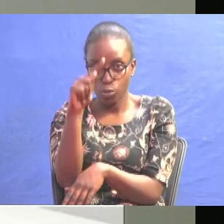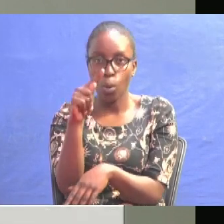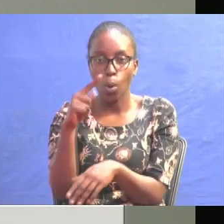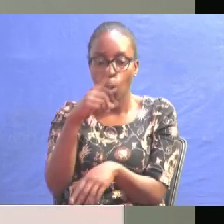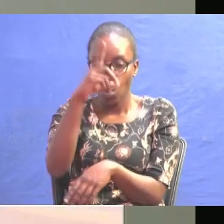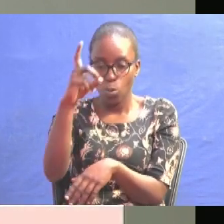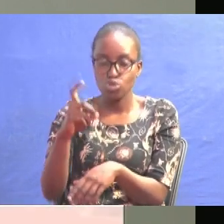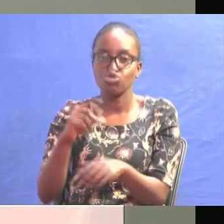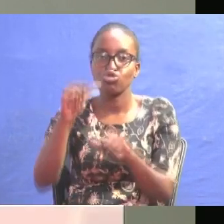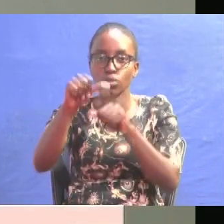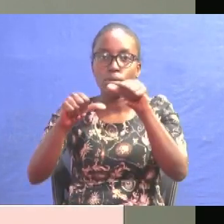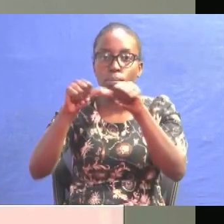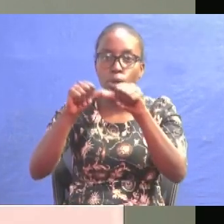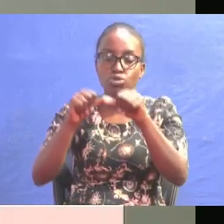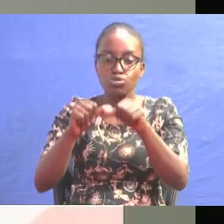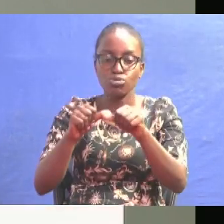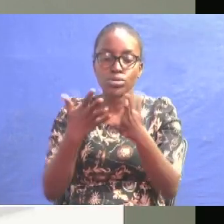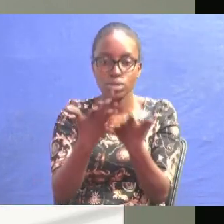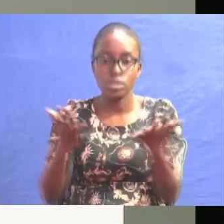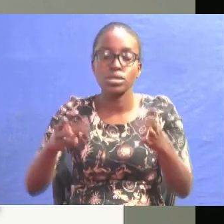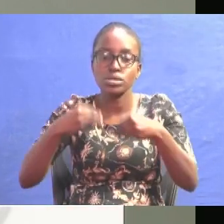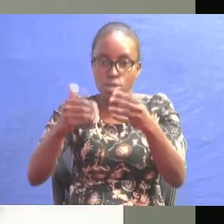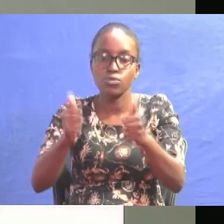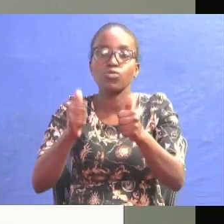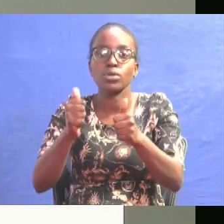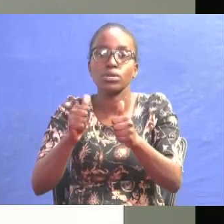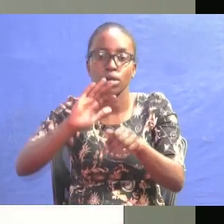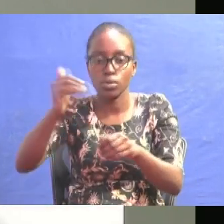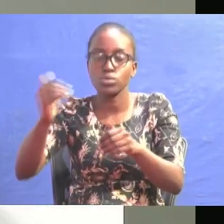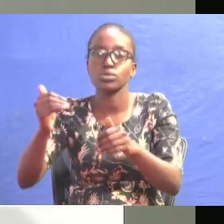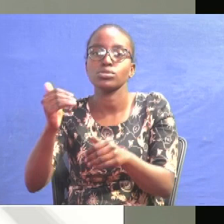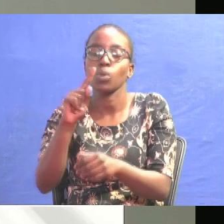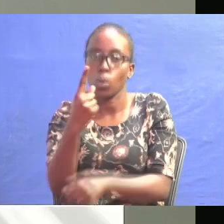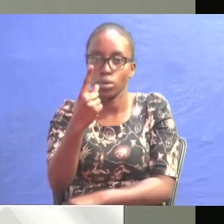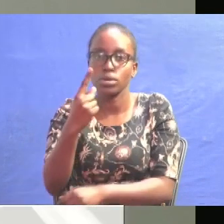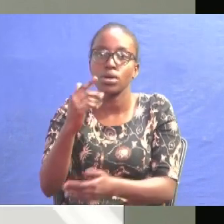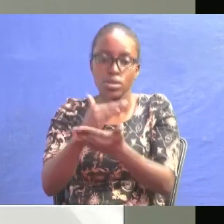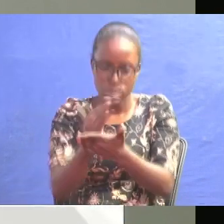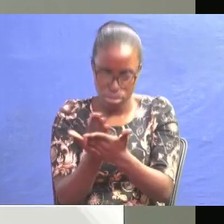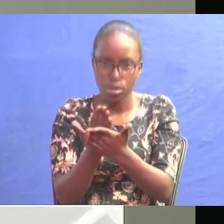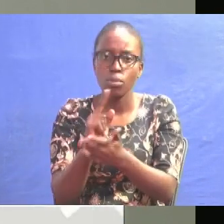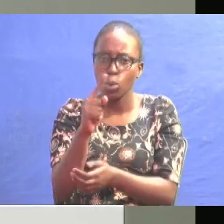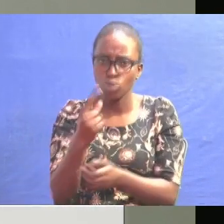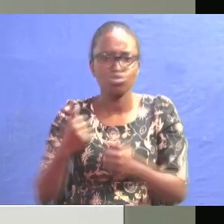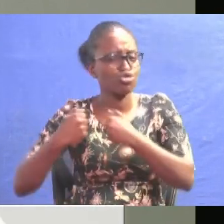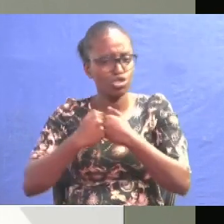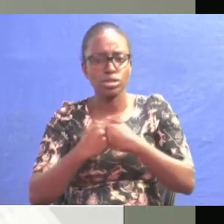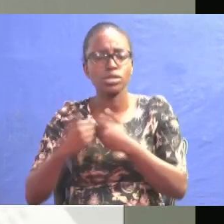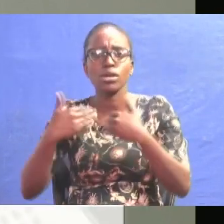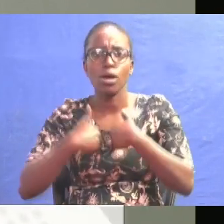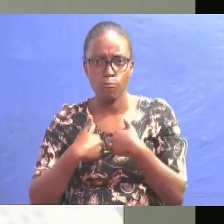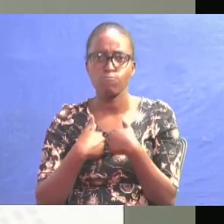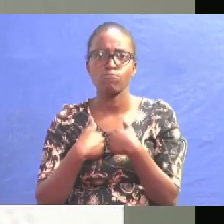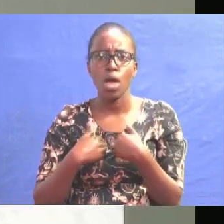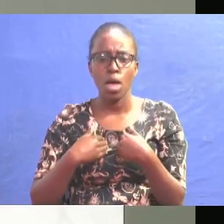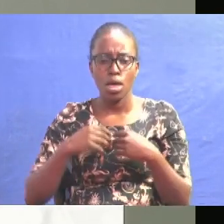about what they are doing for the resources that they are being allocated to their county. And some of them even find challenges. You see, we have seen some of the people